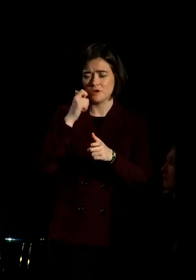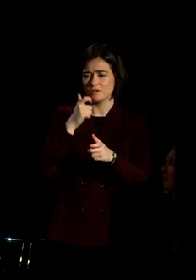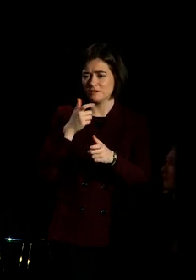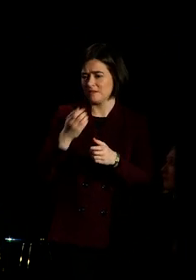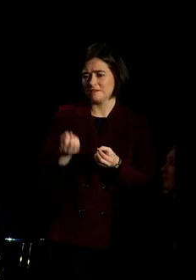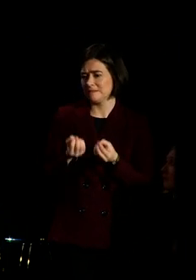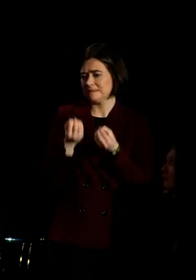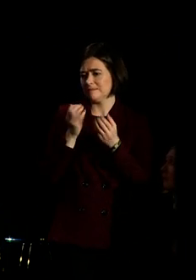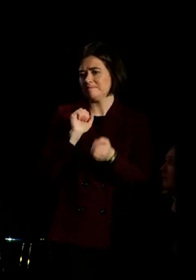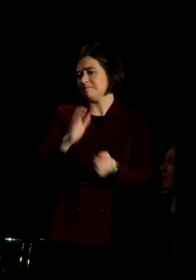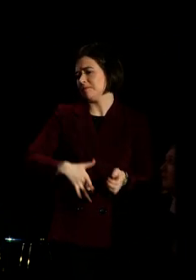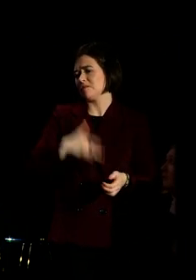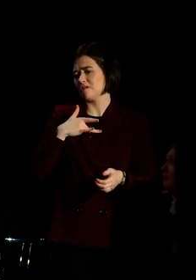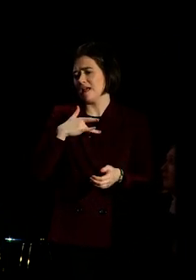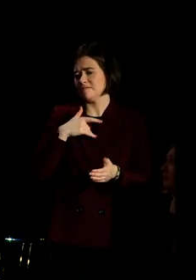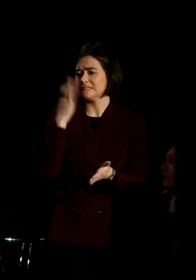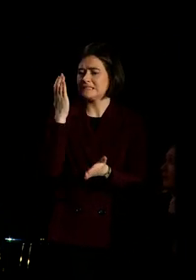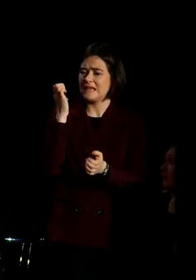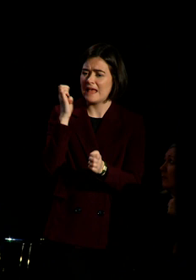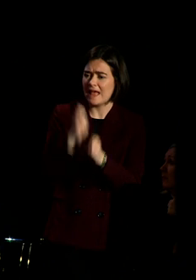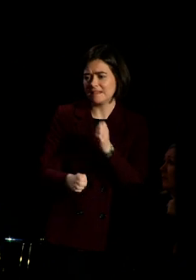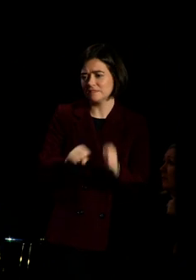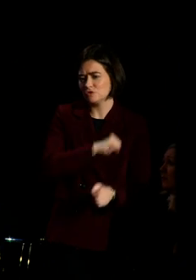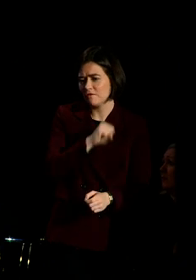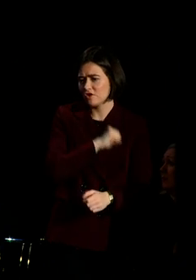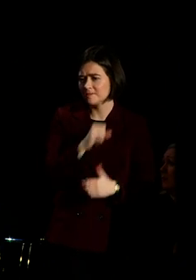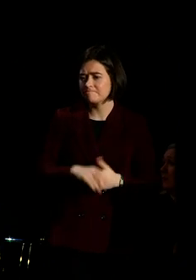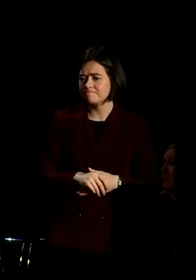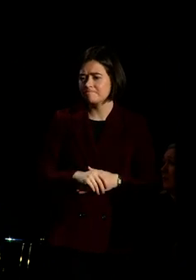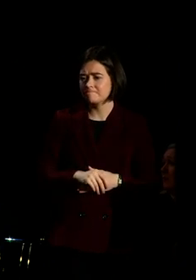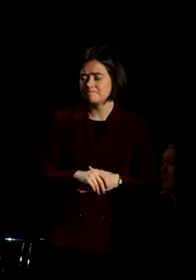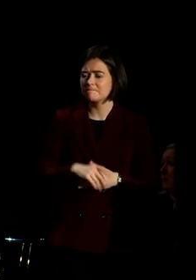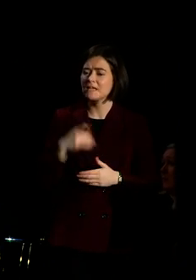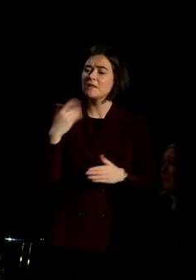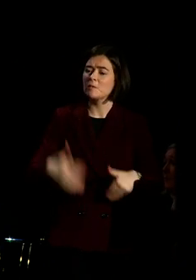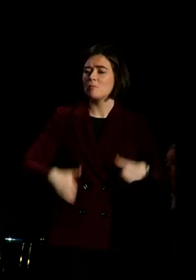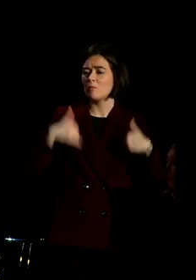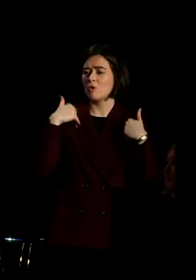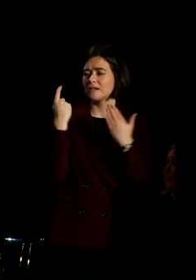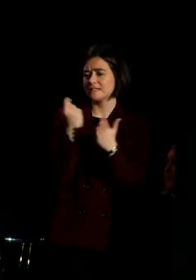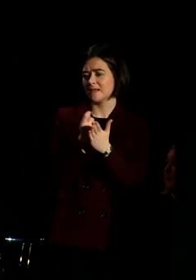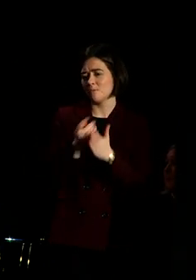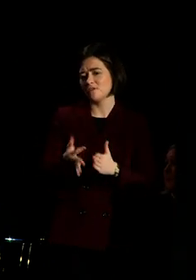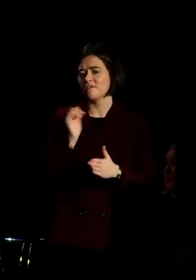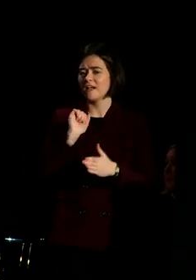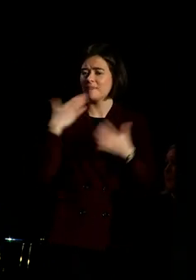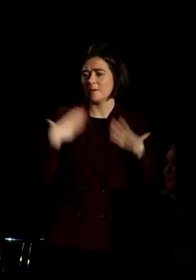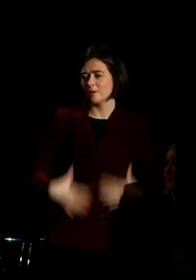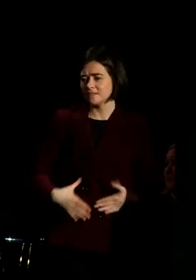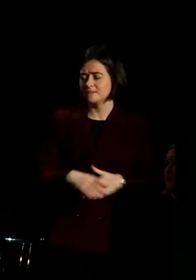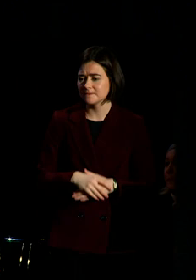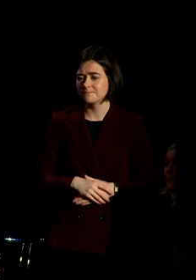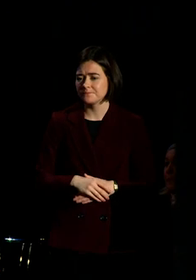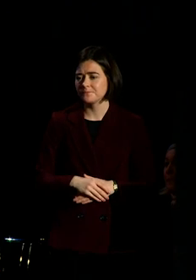put an end to their misery. We found their corpses there in the